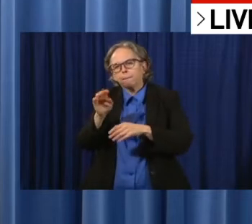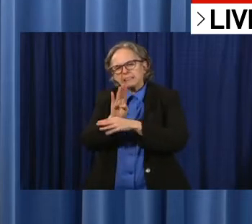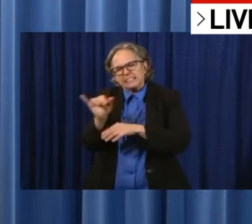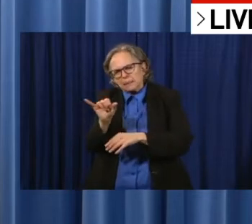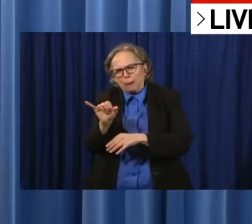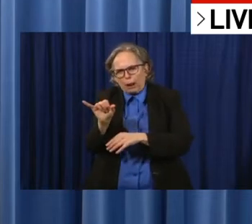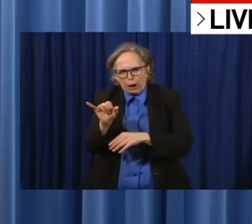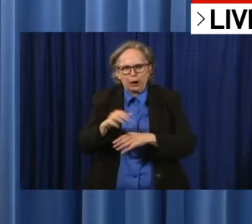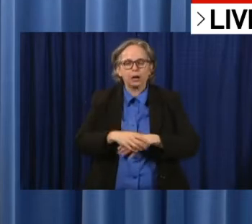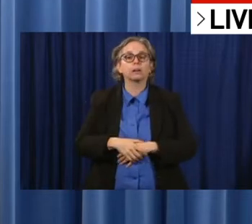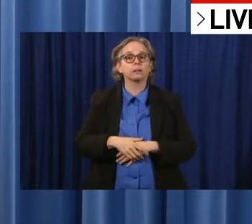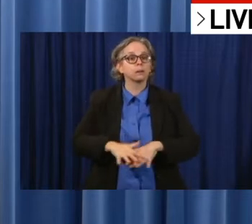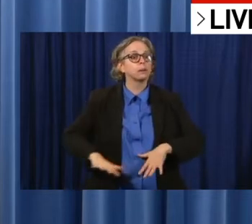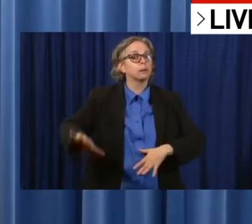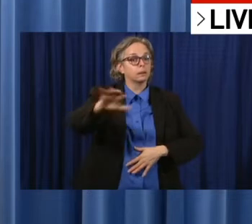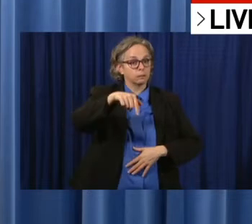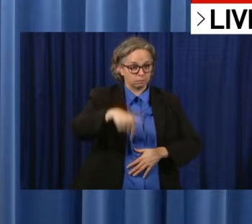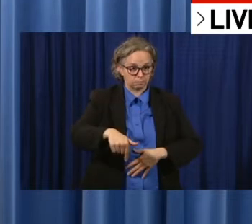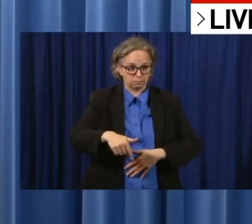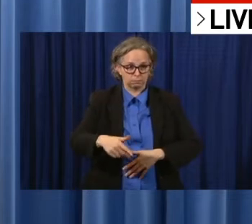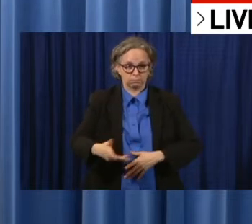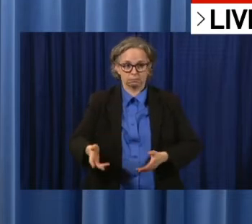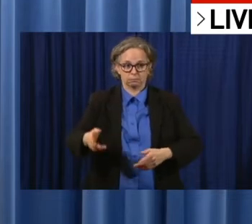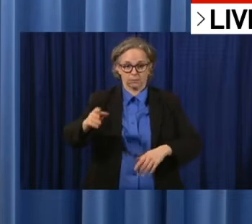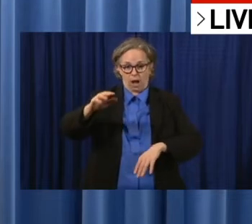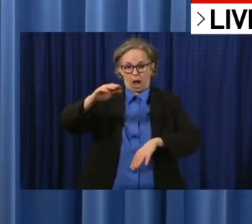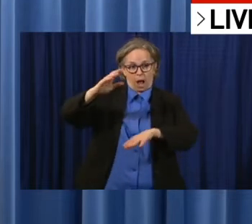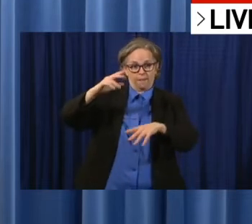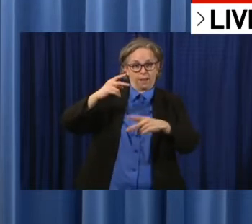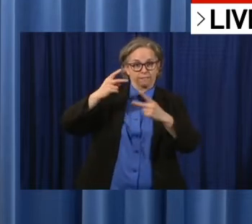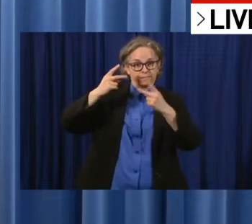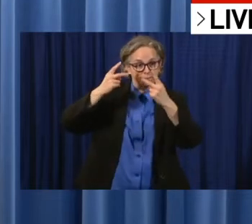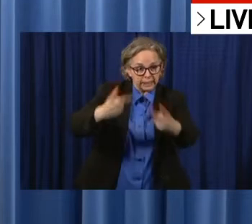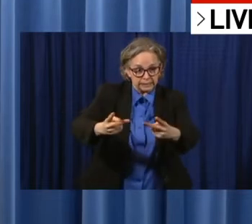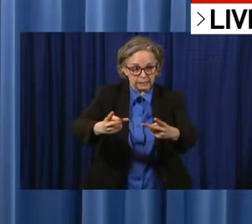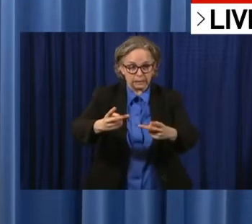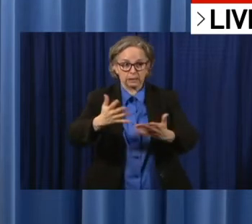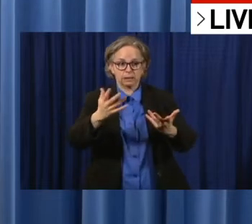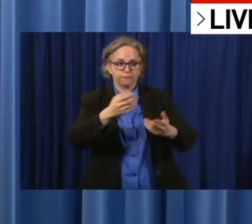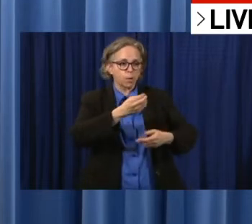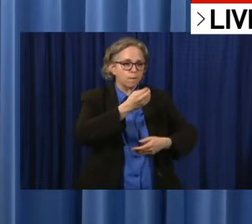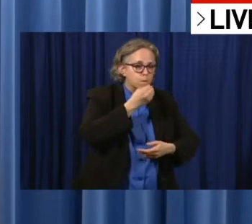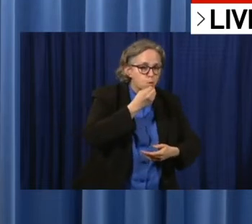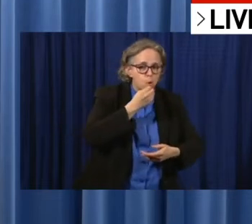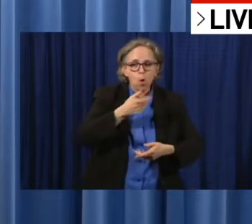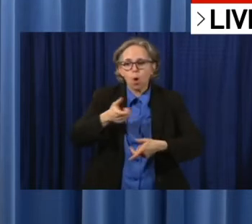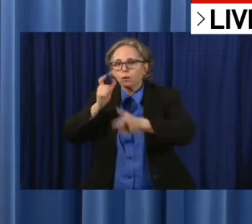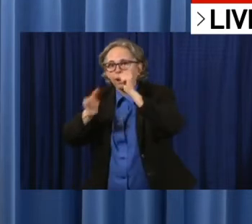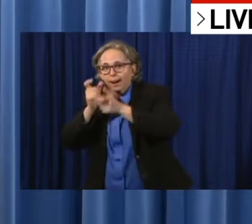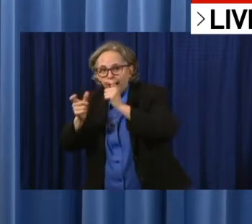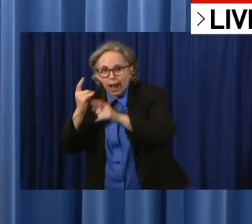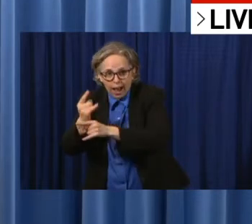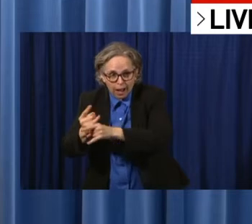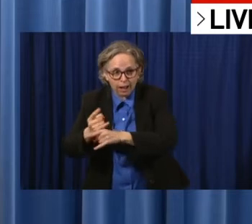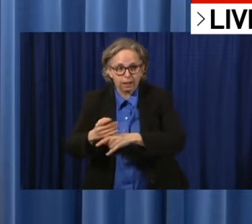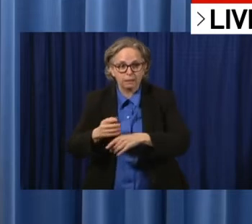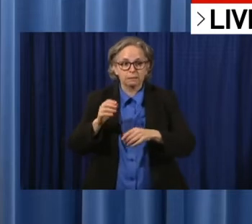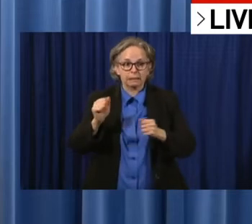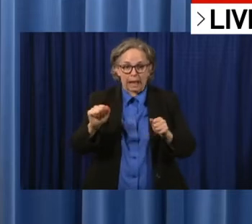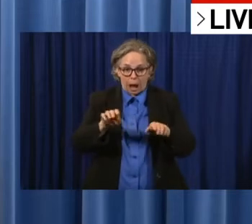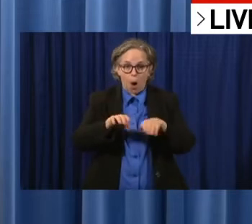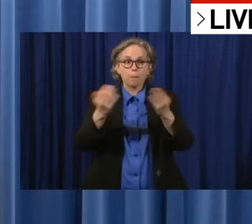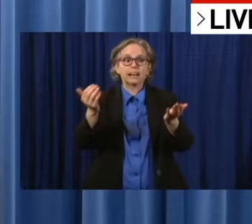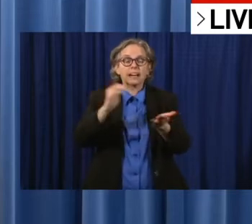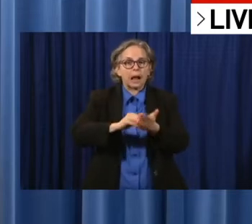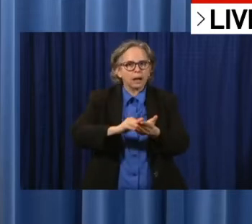on-site consumption of food, beer, wine, and liquor are permitted to reopen for full dine-in service within the state so long as all workplace safety